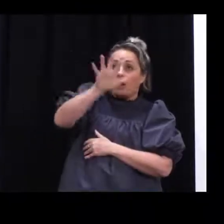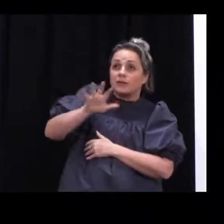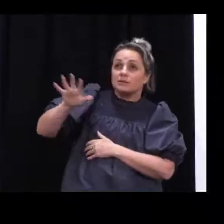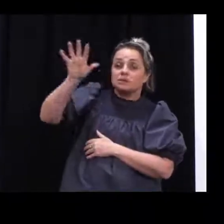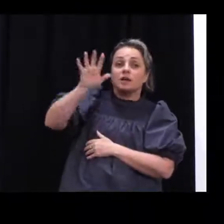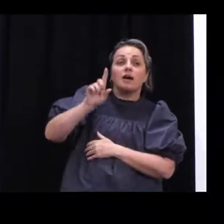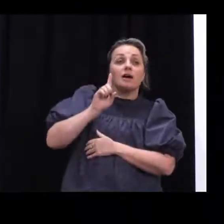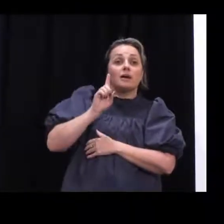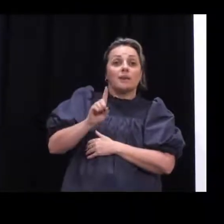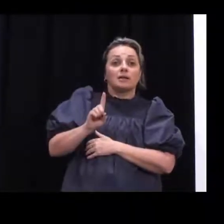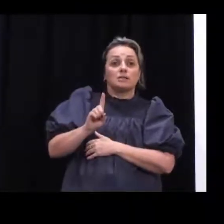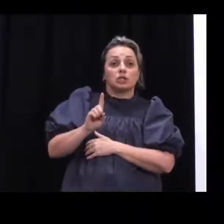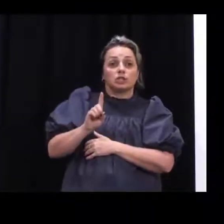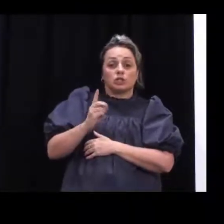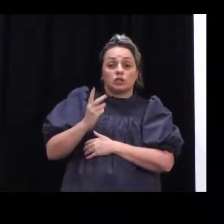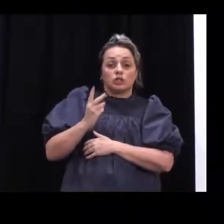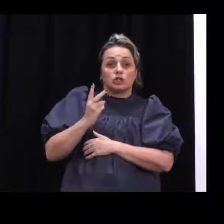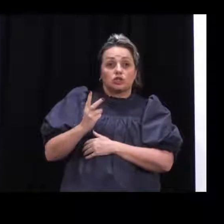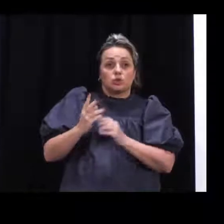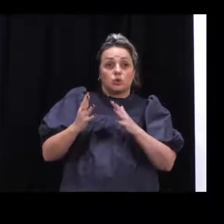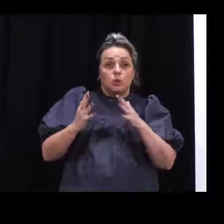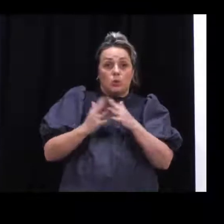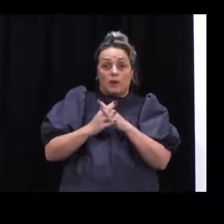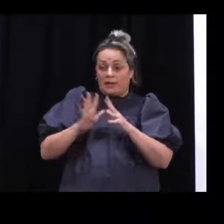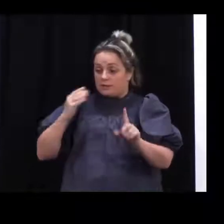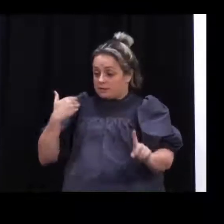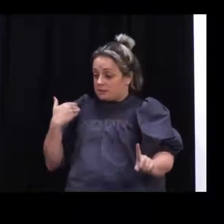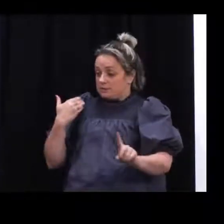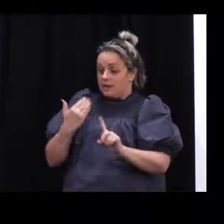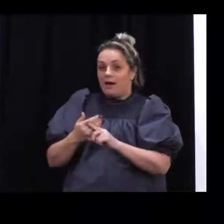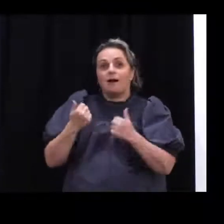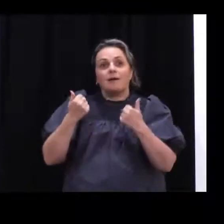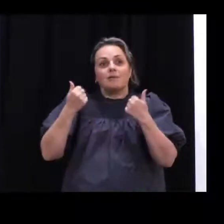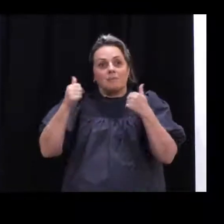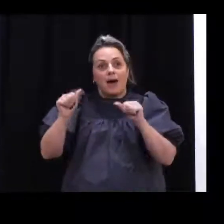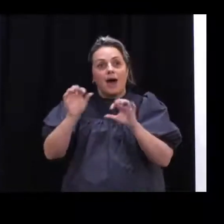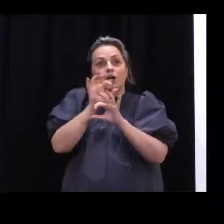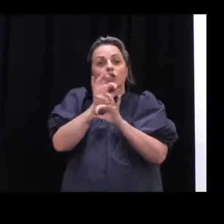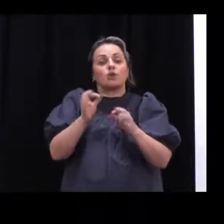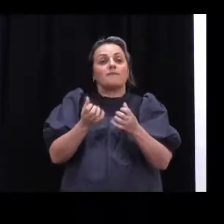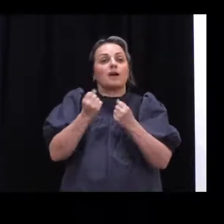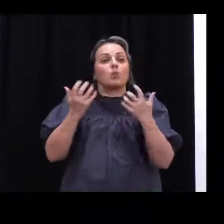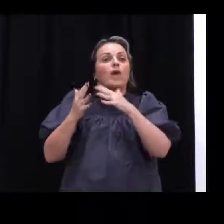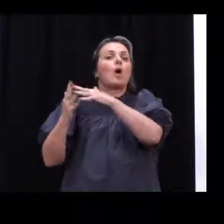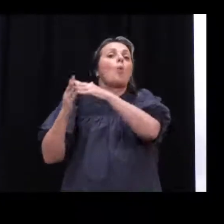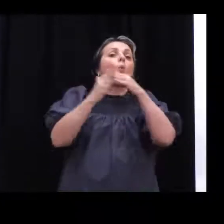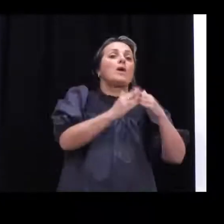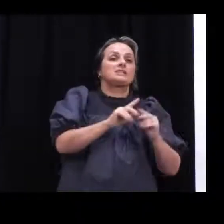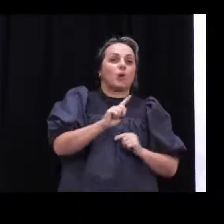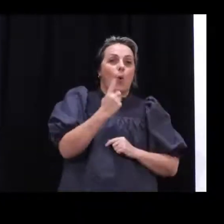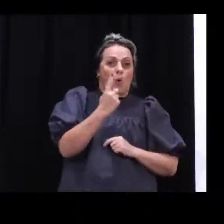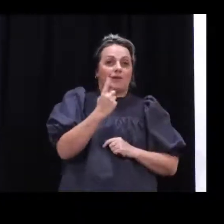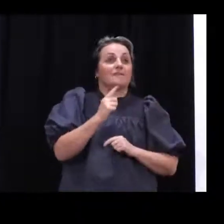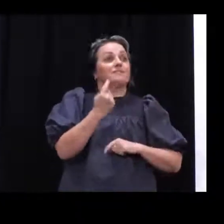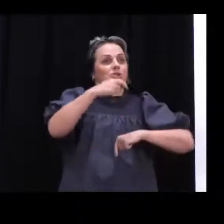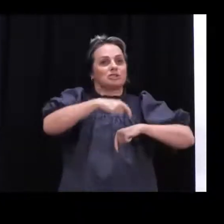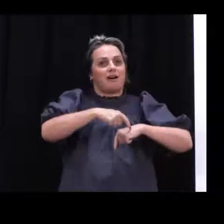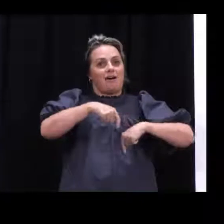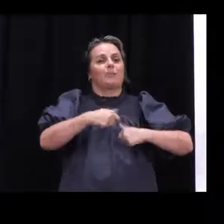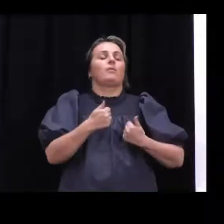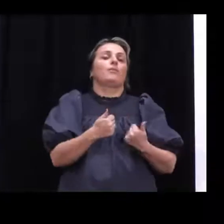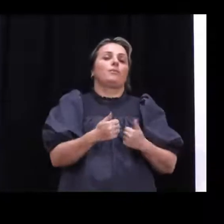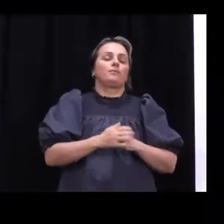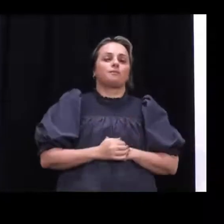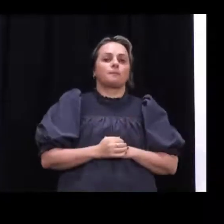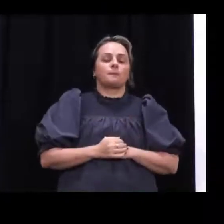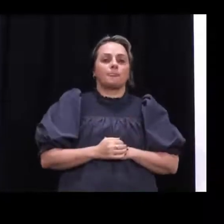since the 18th of August, it was not detected in a sample taken from the Western Auckland network. Samples were collected from